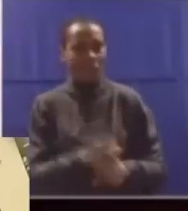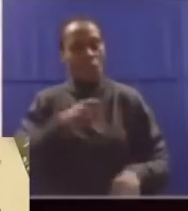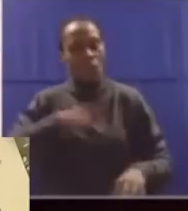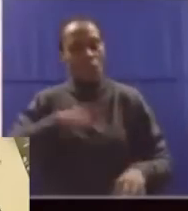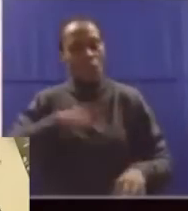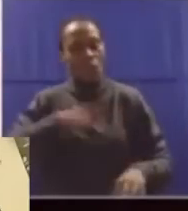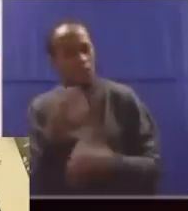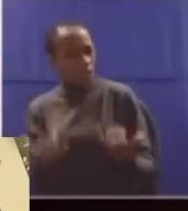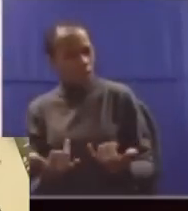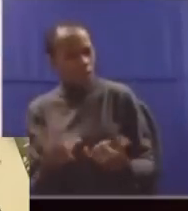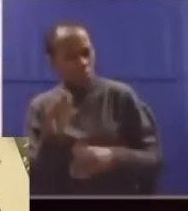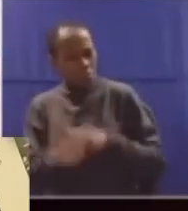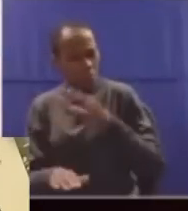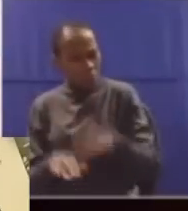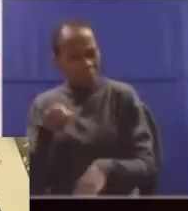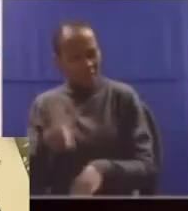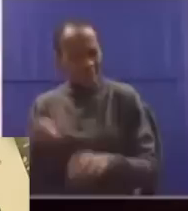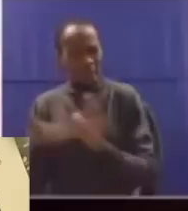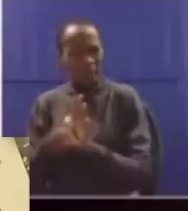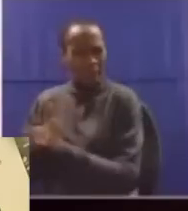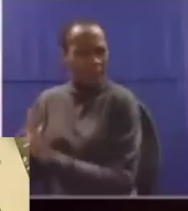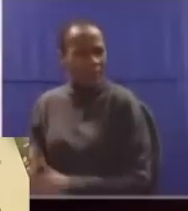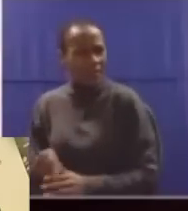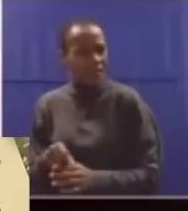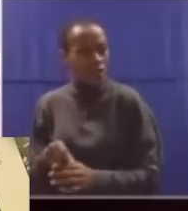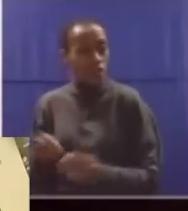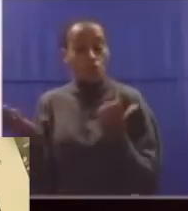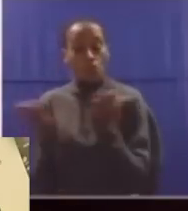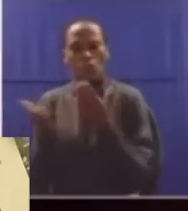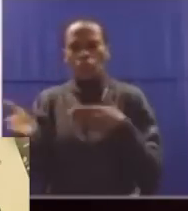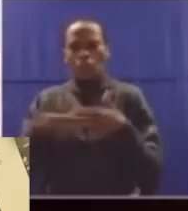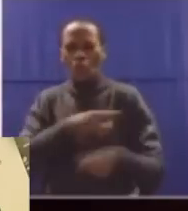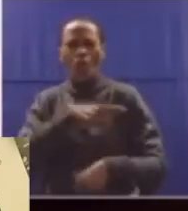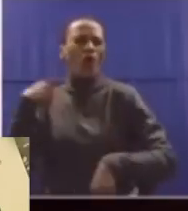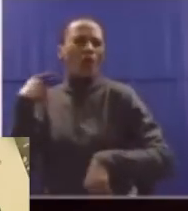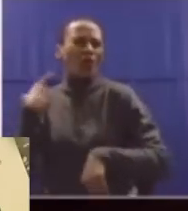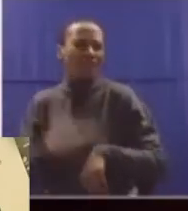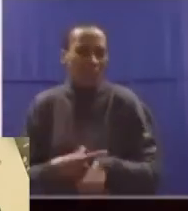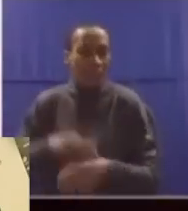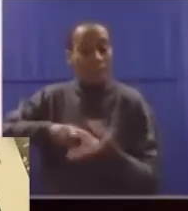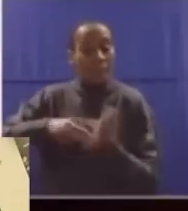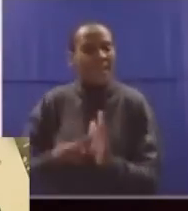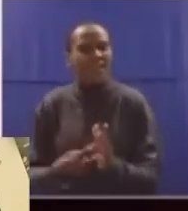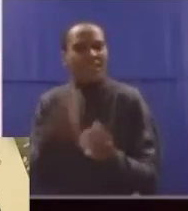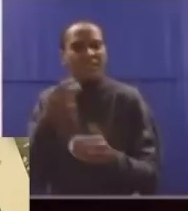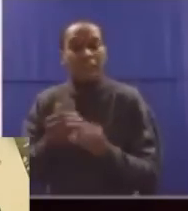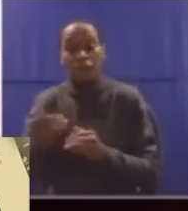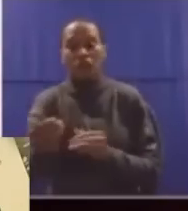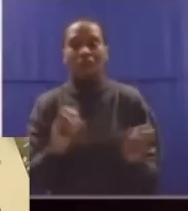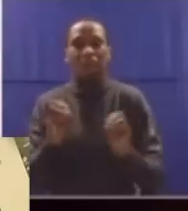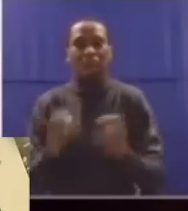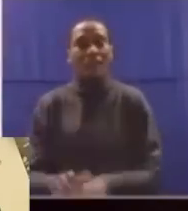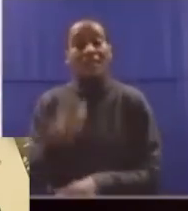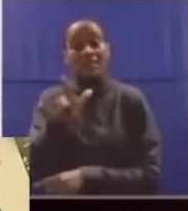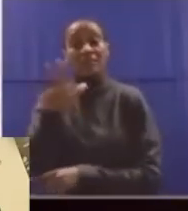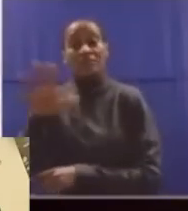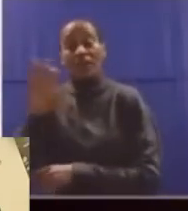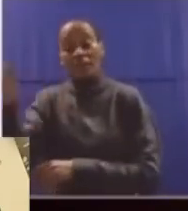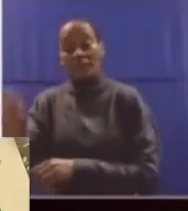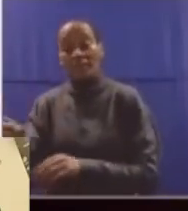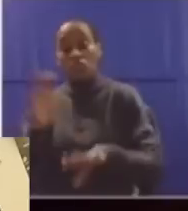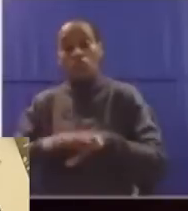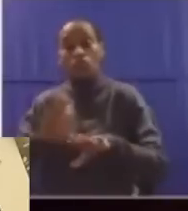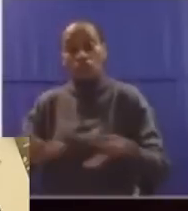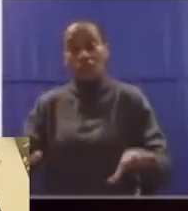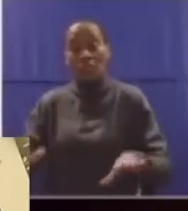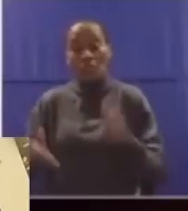of your own making. Your department closed schools for far too long and didn't have plans while they were shut. 75% of learners who attended